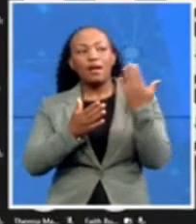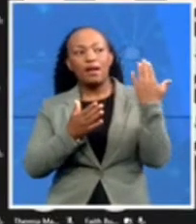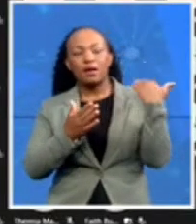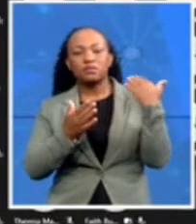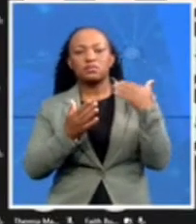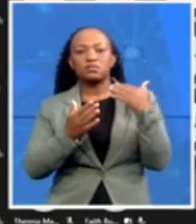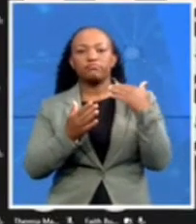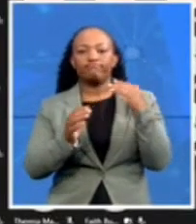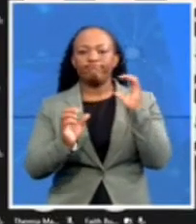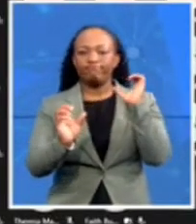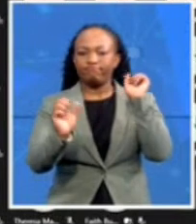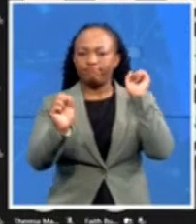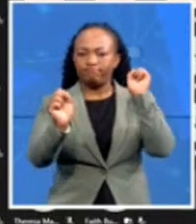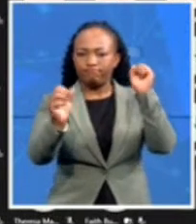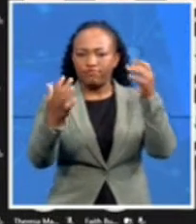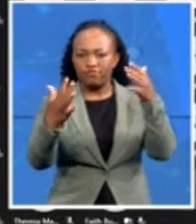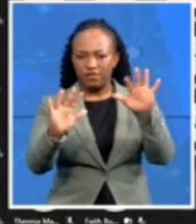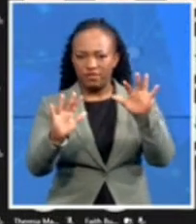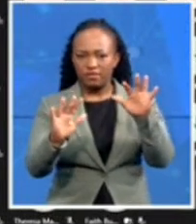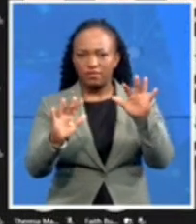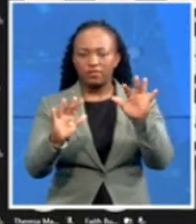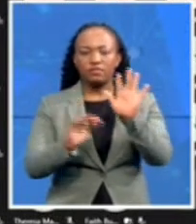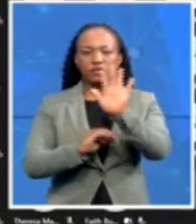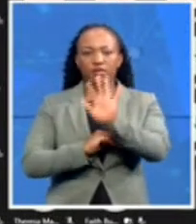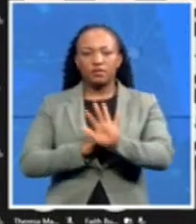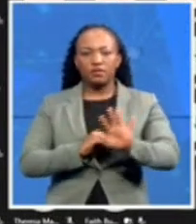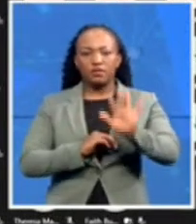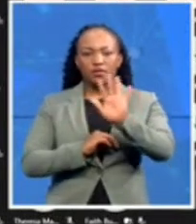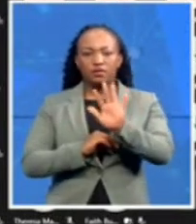an extremely positive